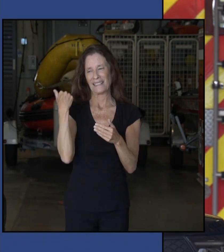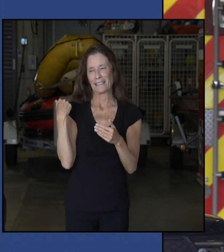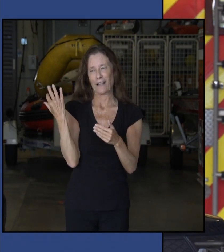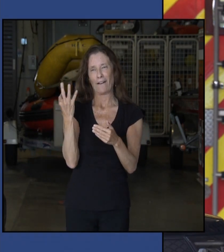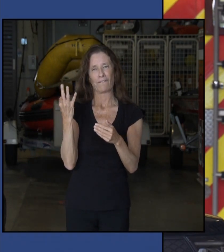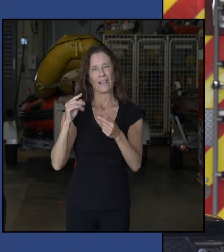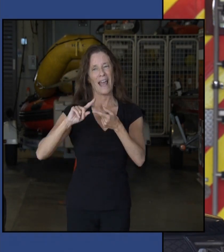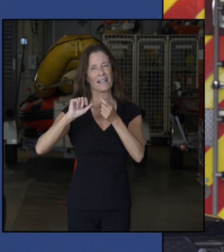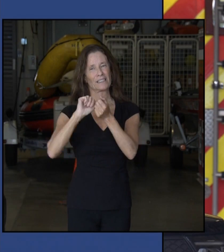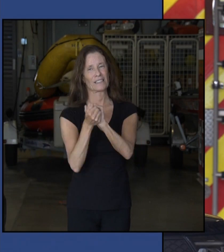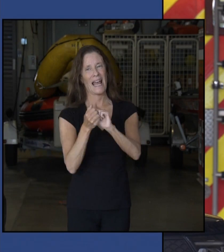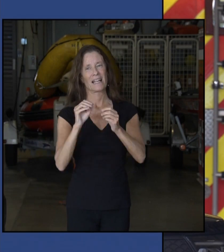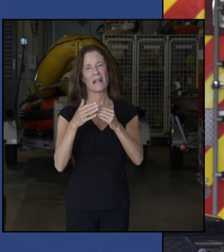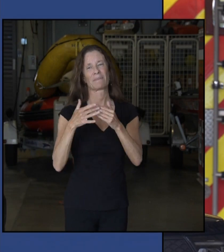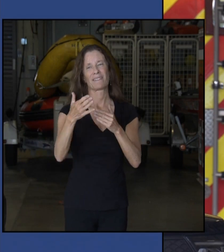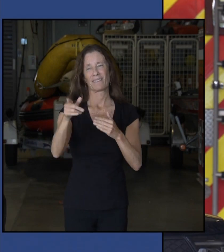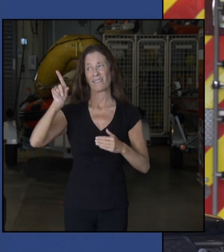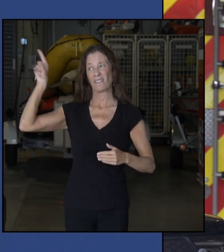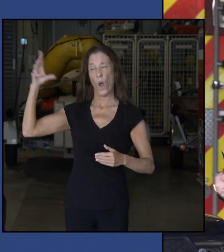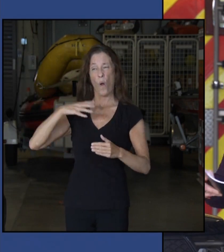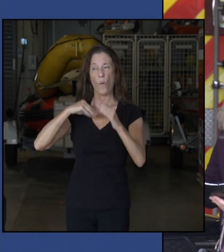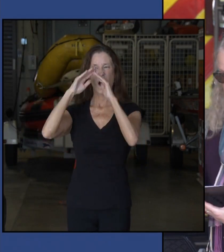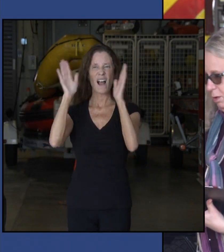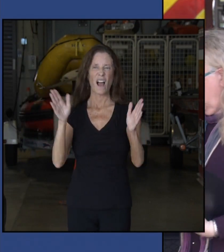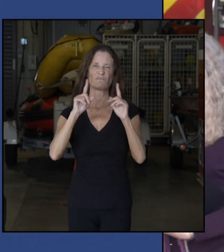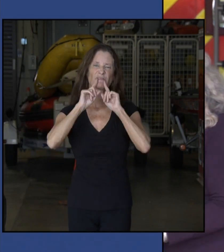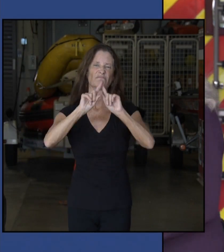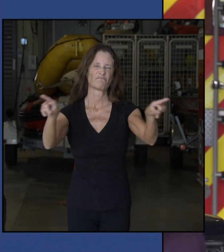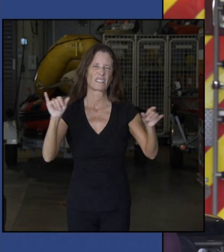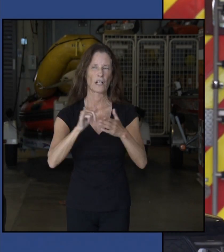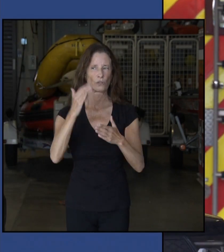House. Yes, sir.